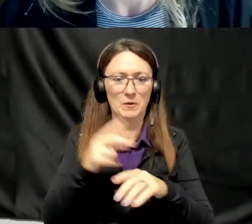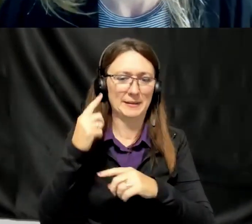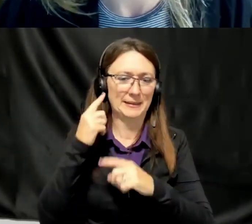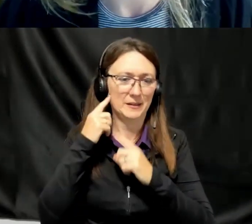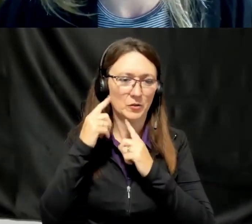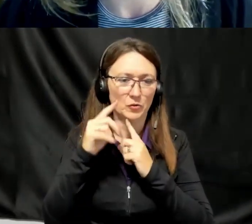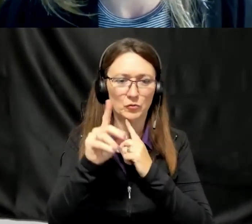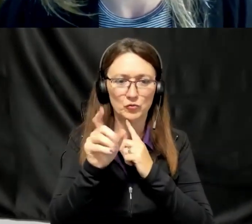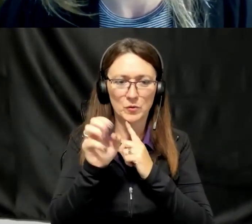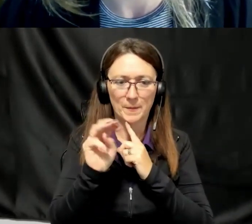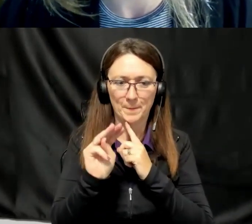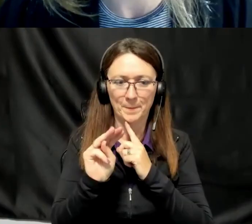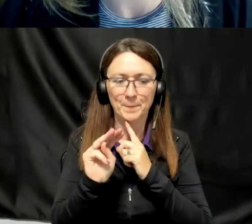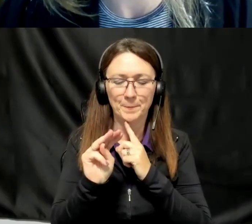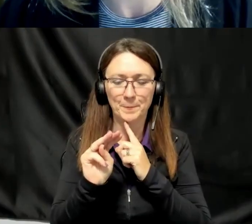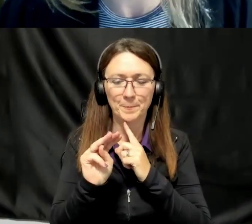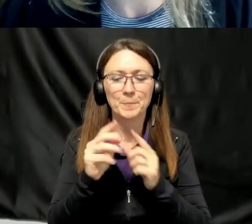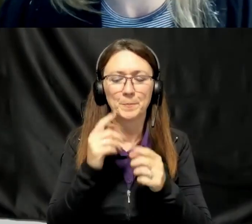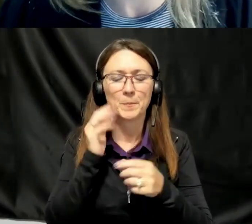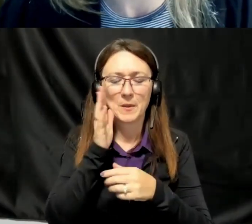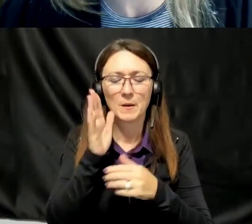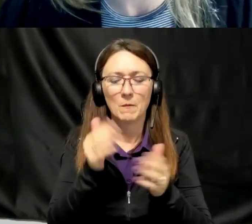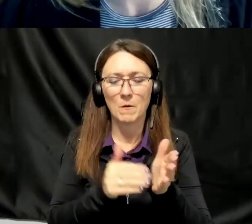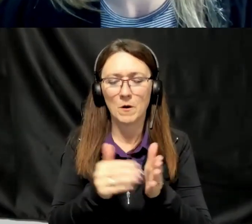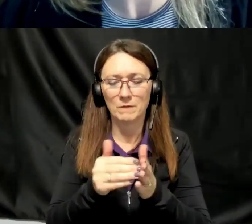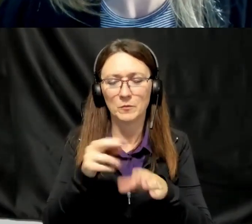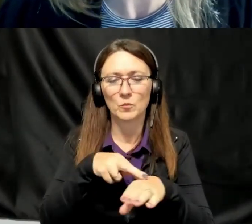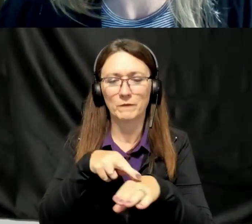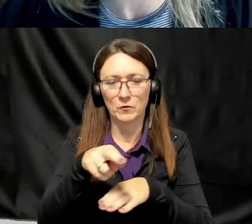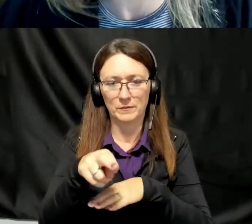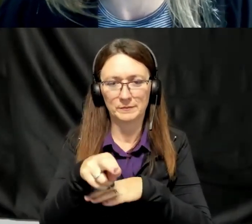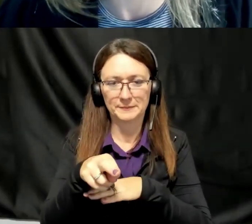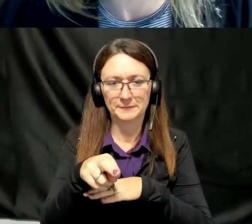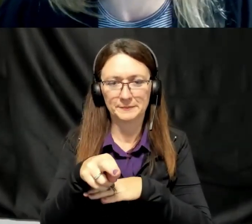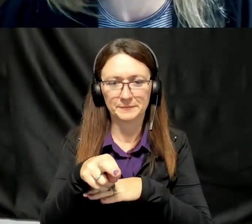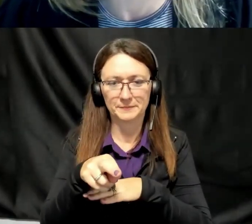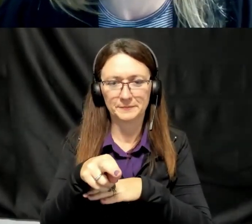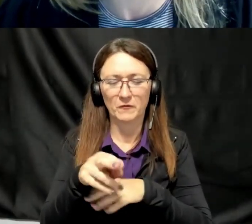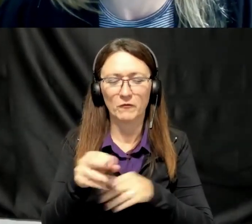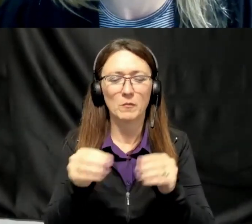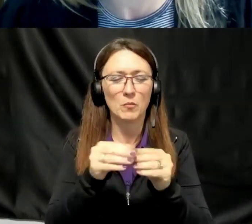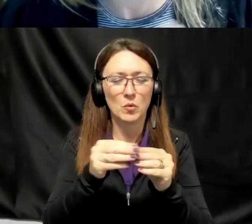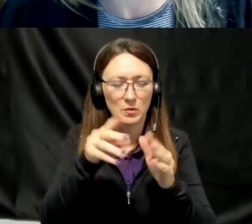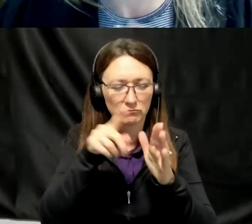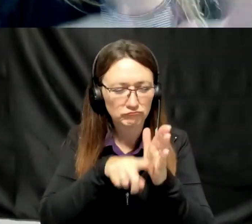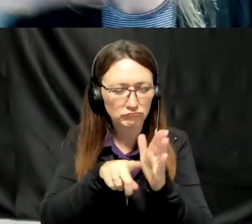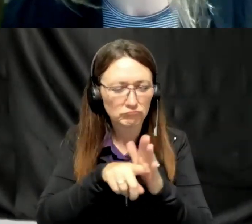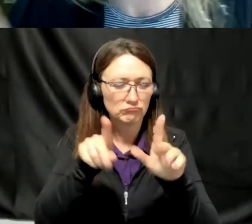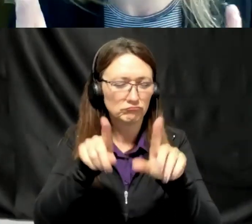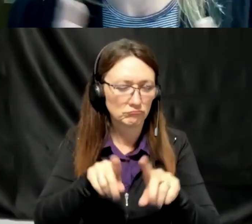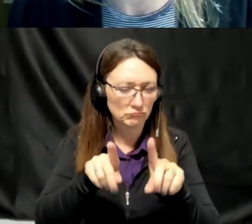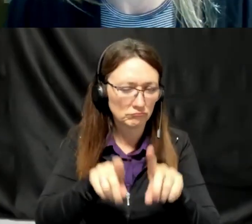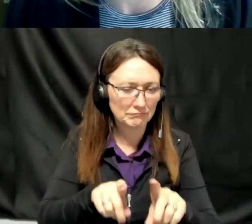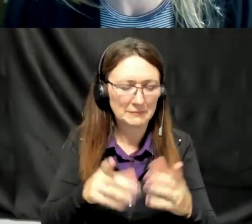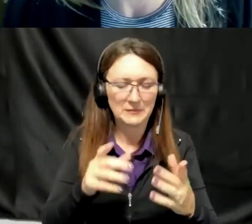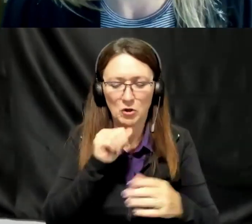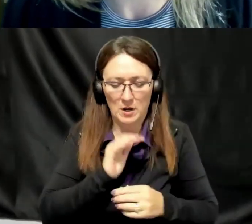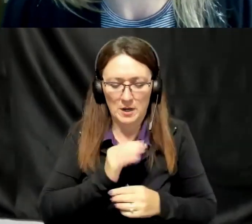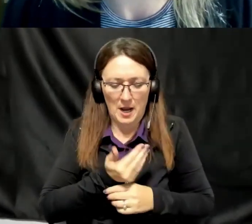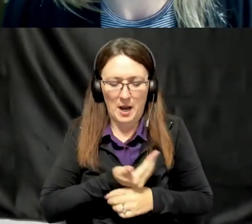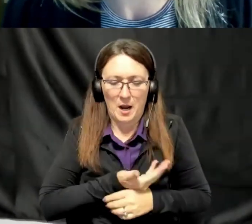eardrum, we will often refer for further investigation. It's kind of not in our scope